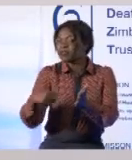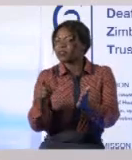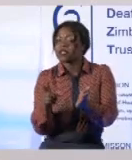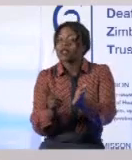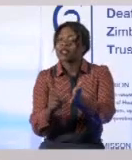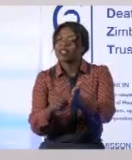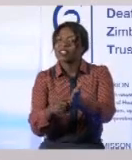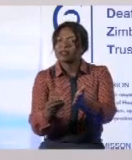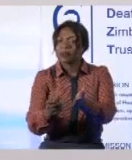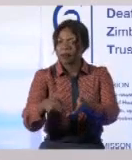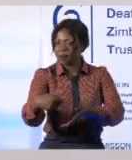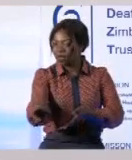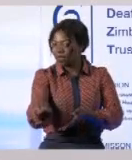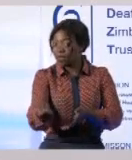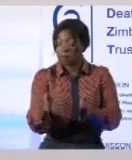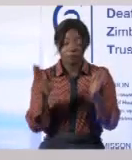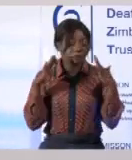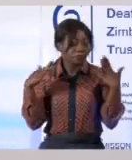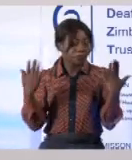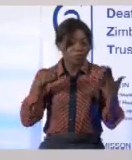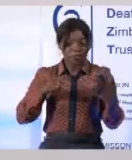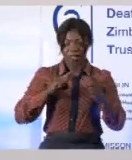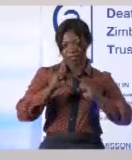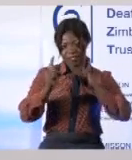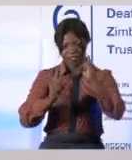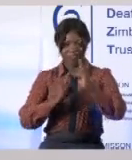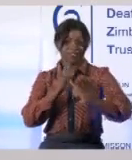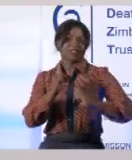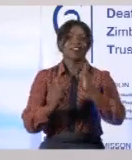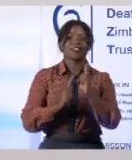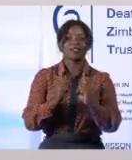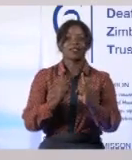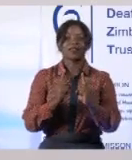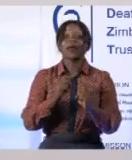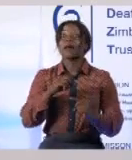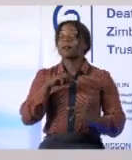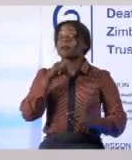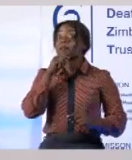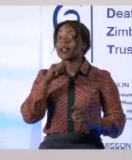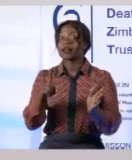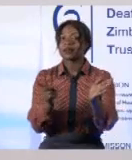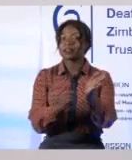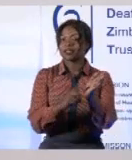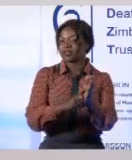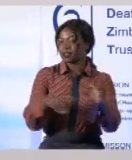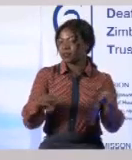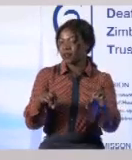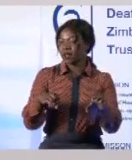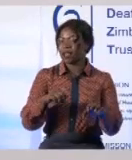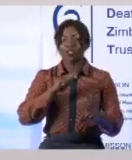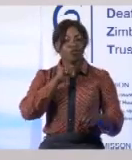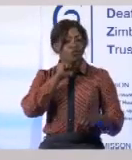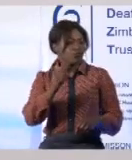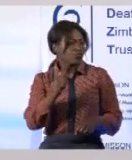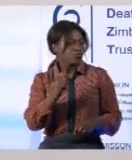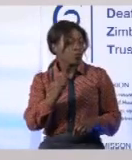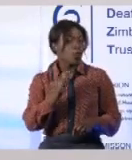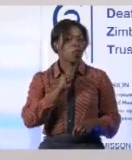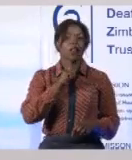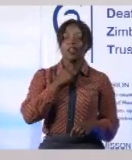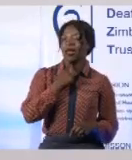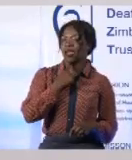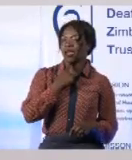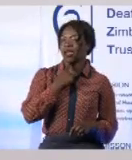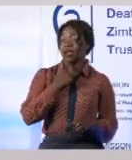We'll find out as we discuss today's topic, male sex work, a myth or a reality. Before we get